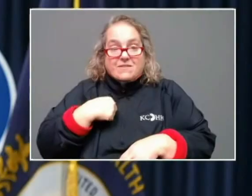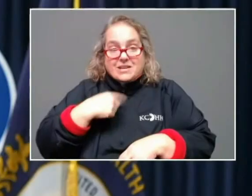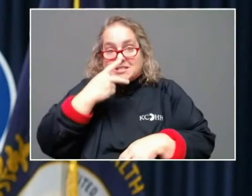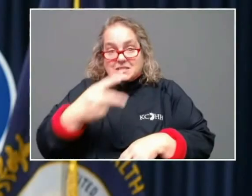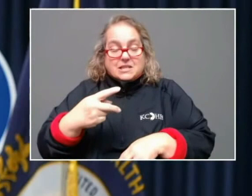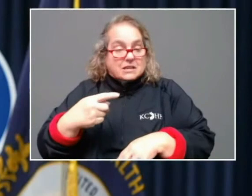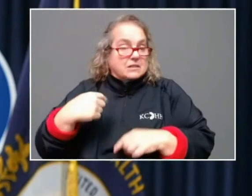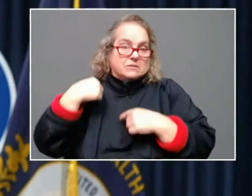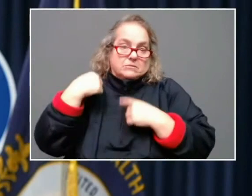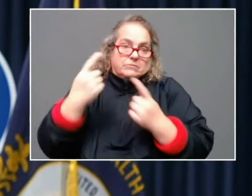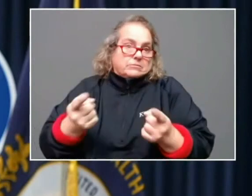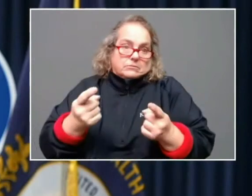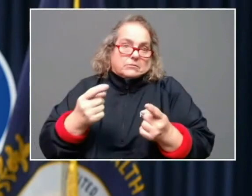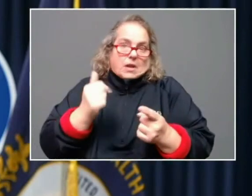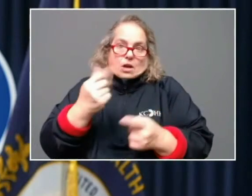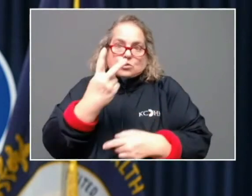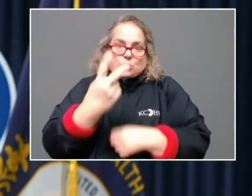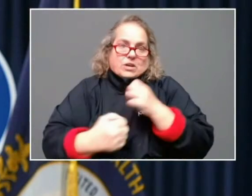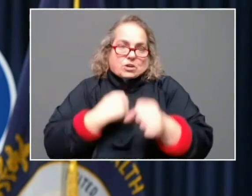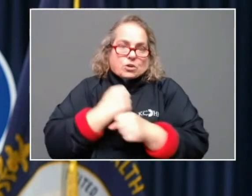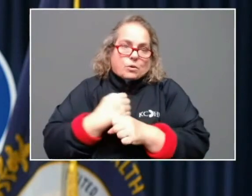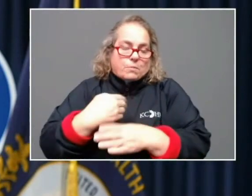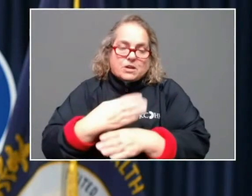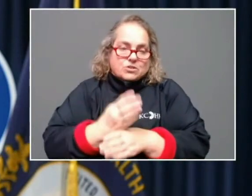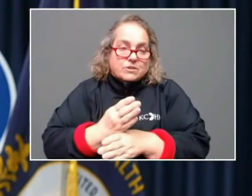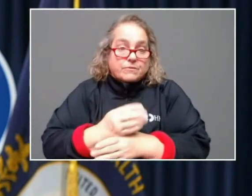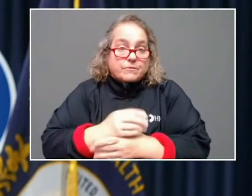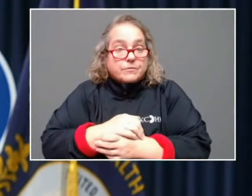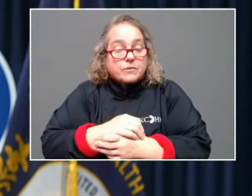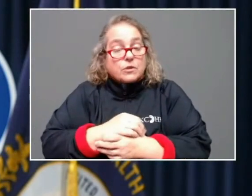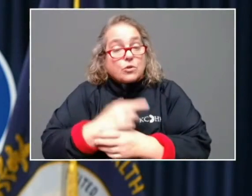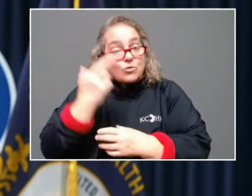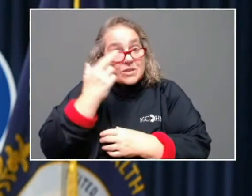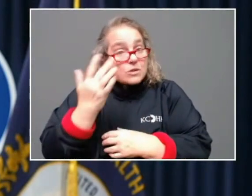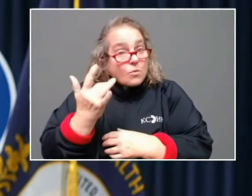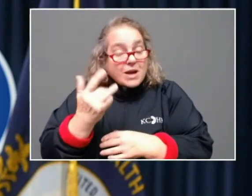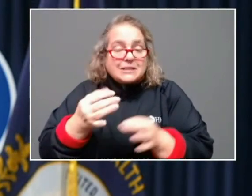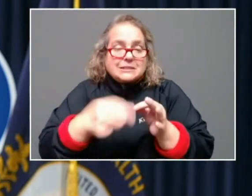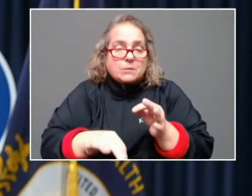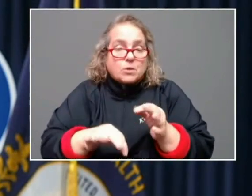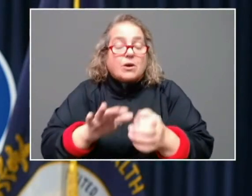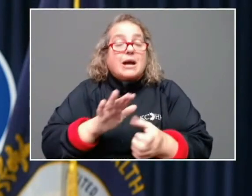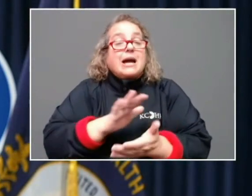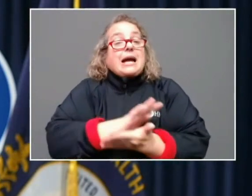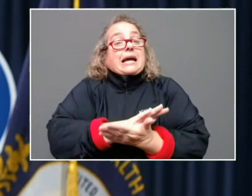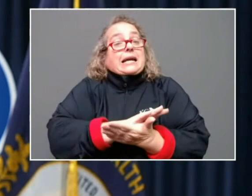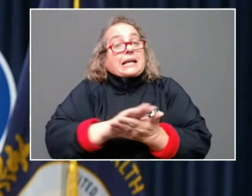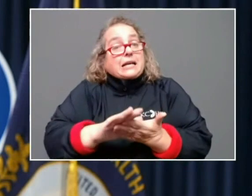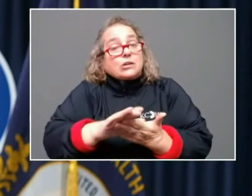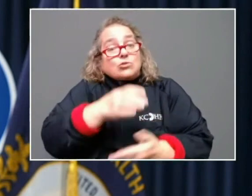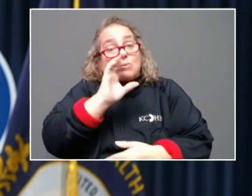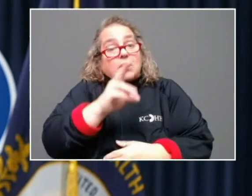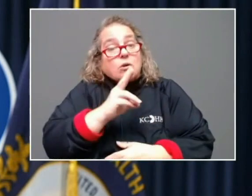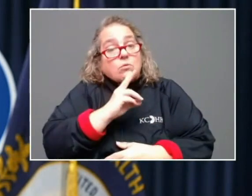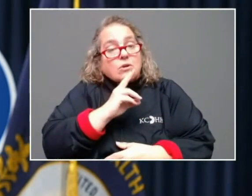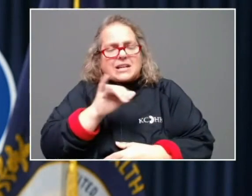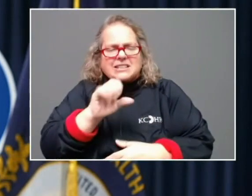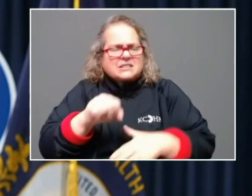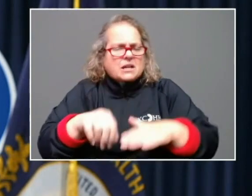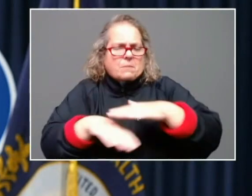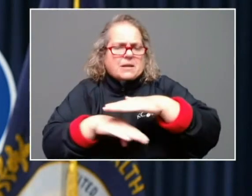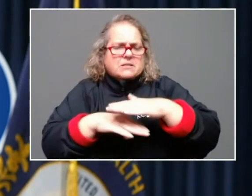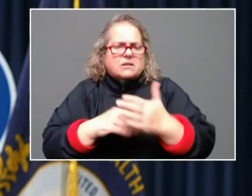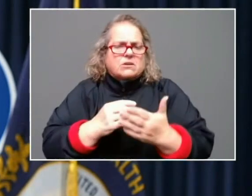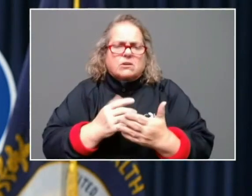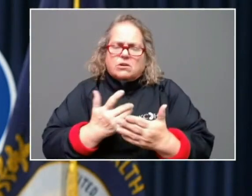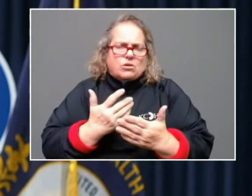systems. And the reason is simple. Clean drinking water is a basic right. This past year, I've been able to